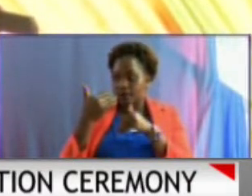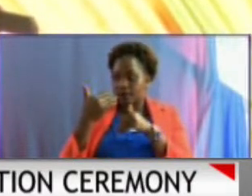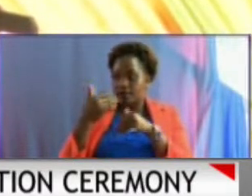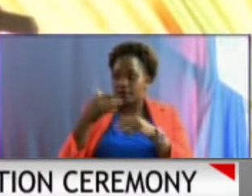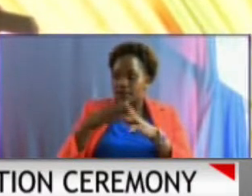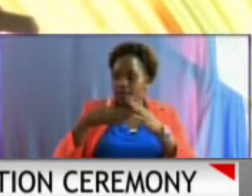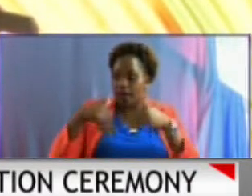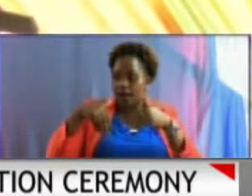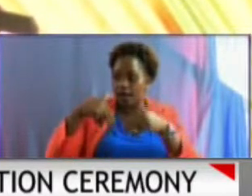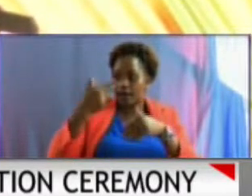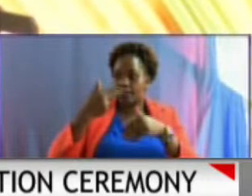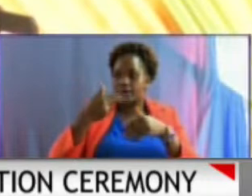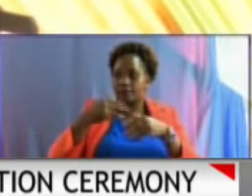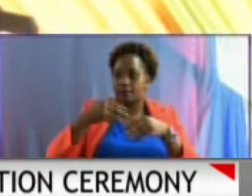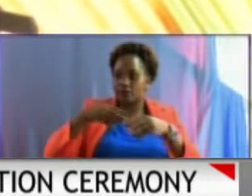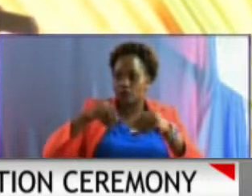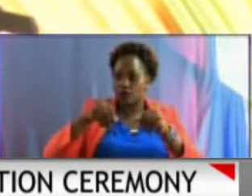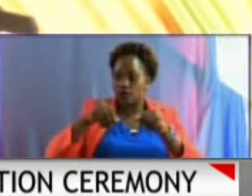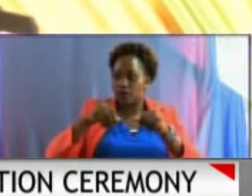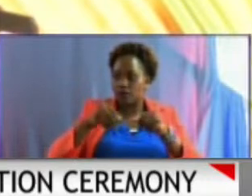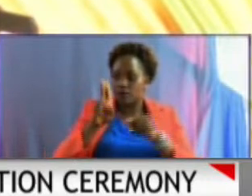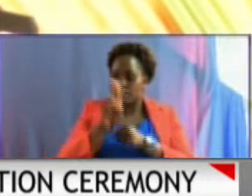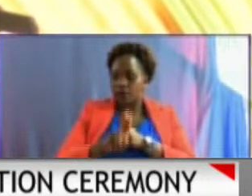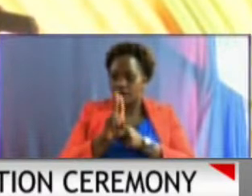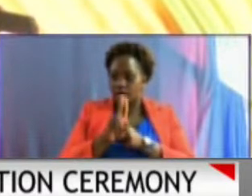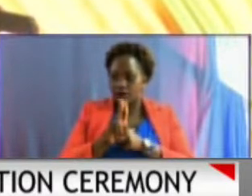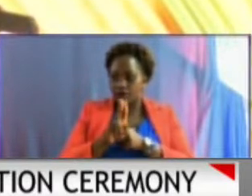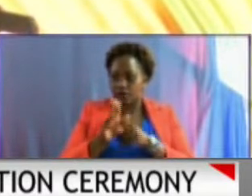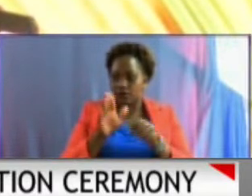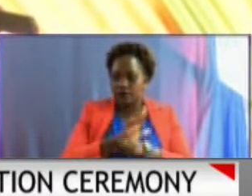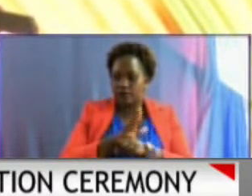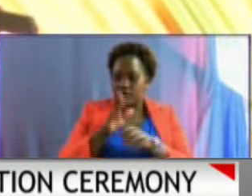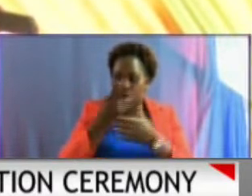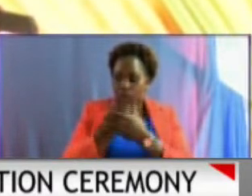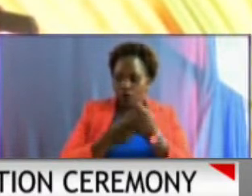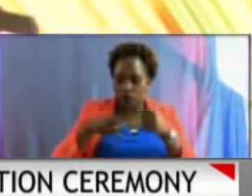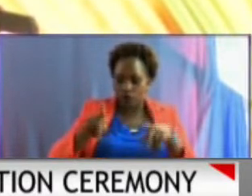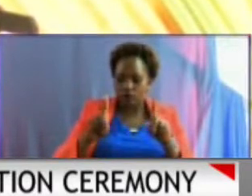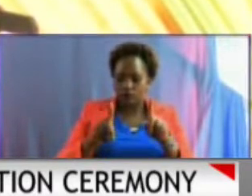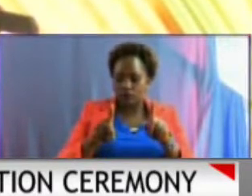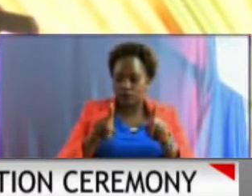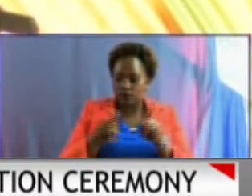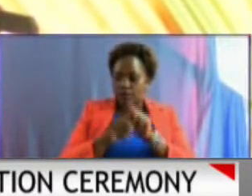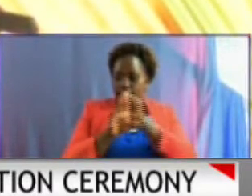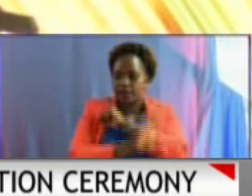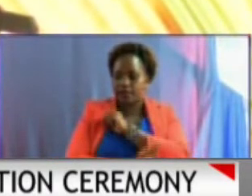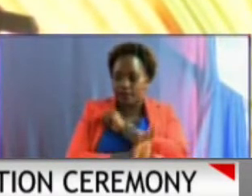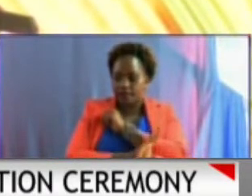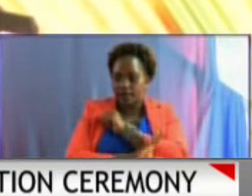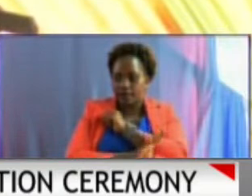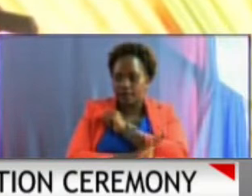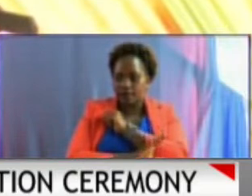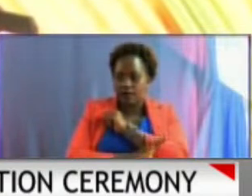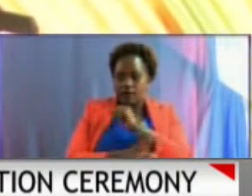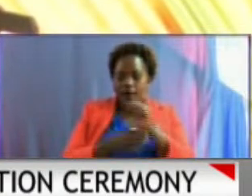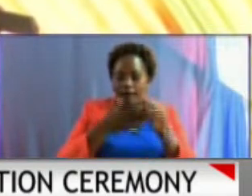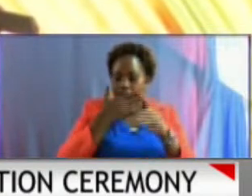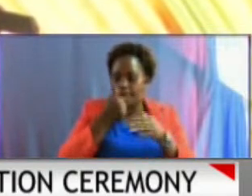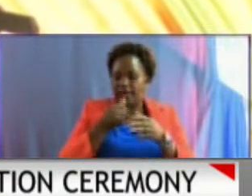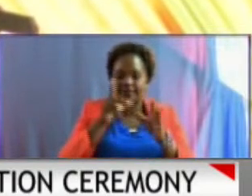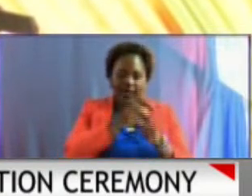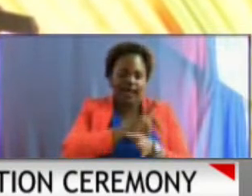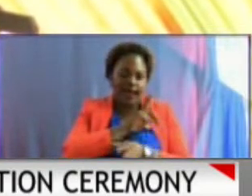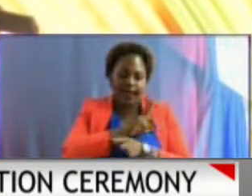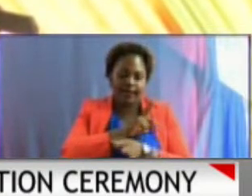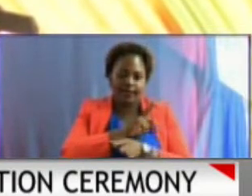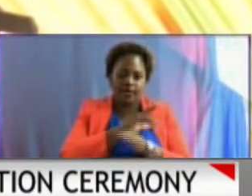highest quality possible and will be useful both to yourselves and the country. Best of luck on